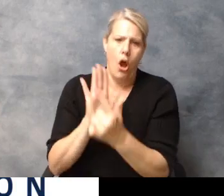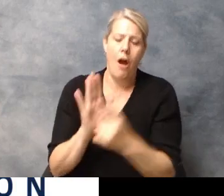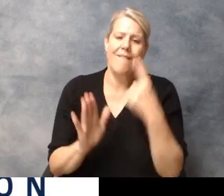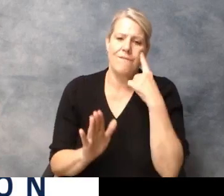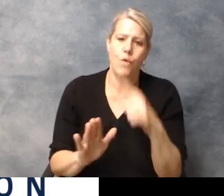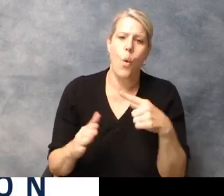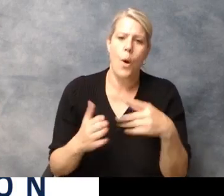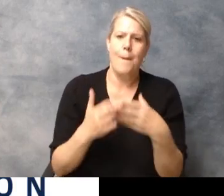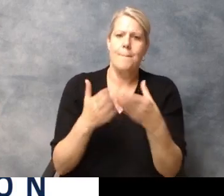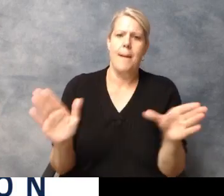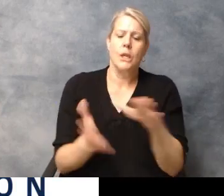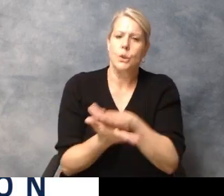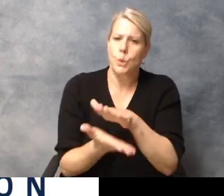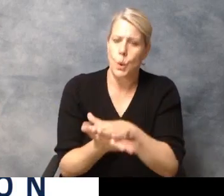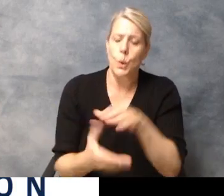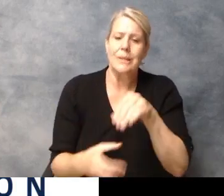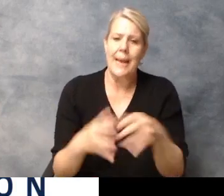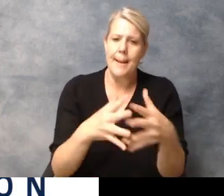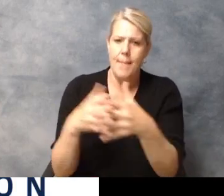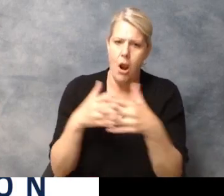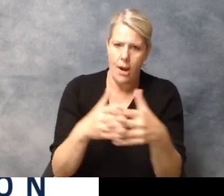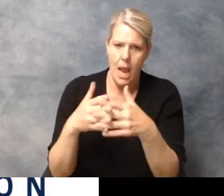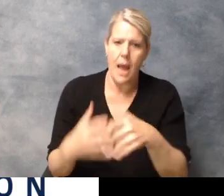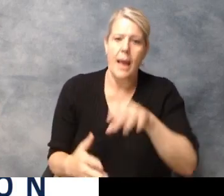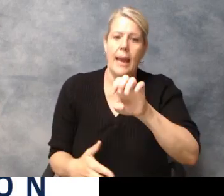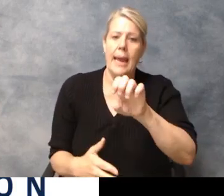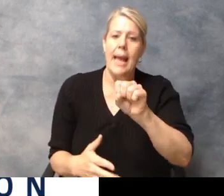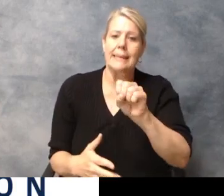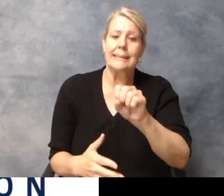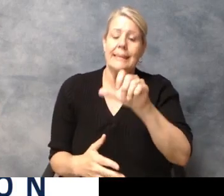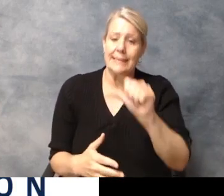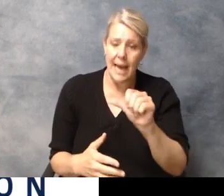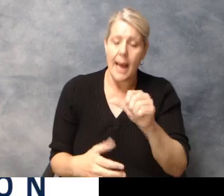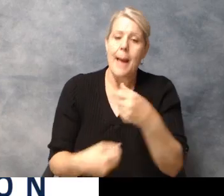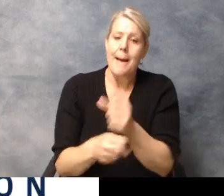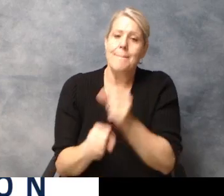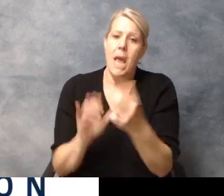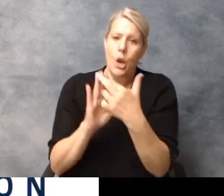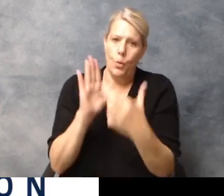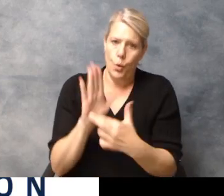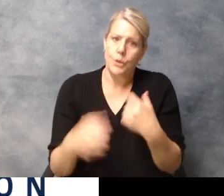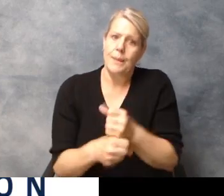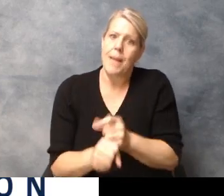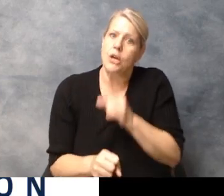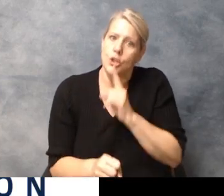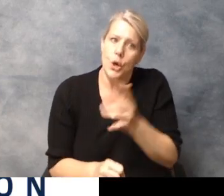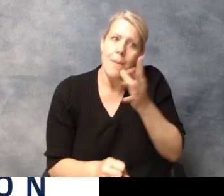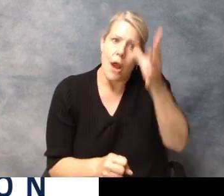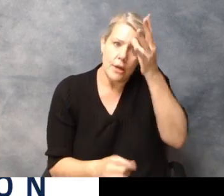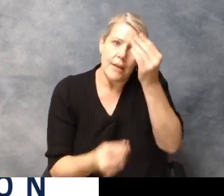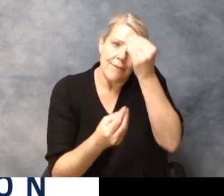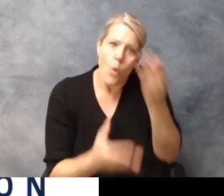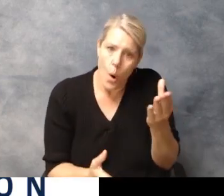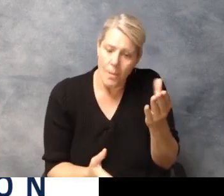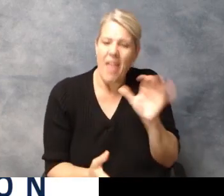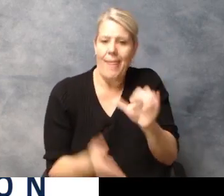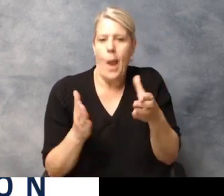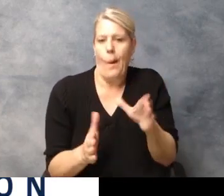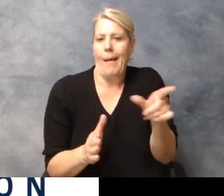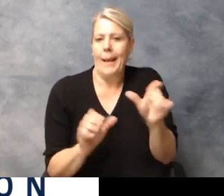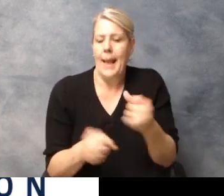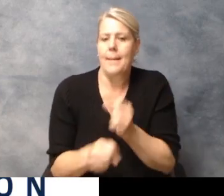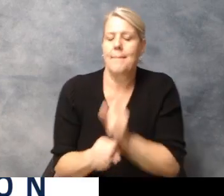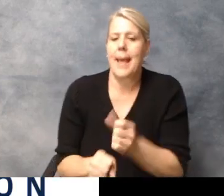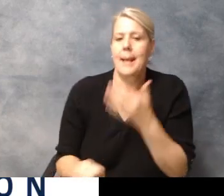U.S. ESSA makes provisions for keeping parents well informed so they can help make the best decision for their